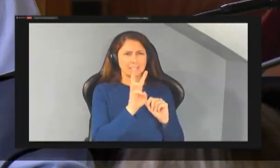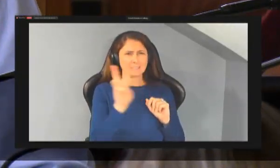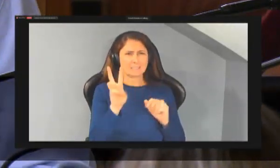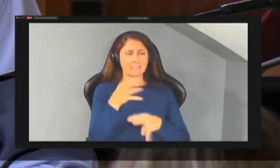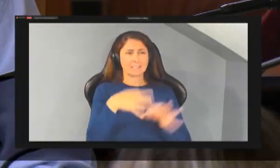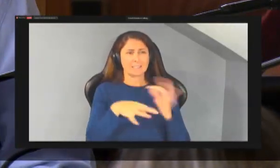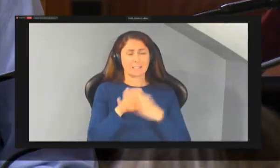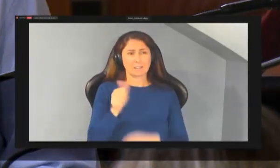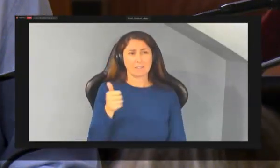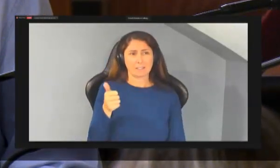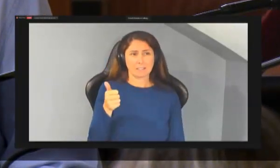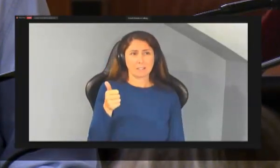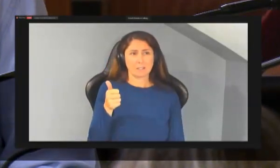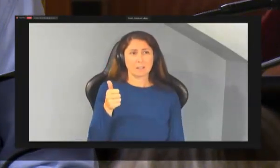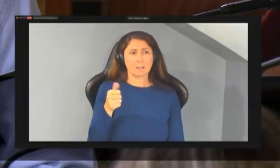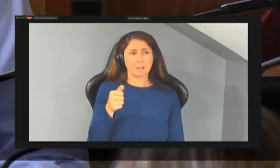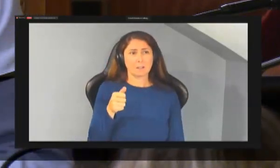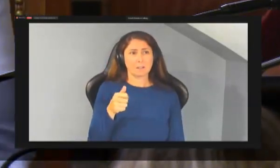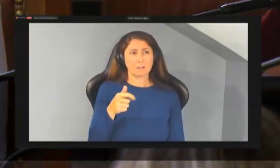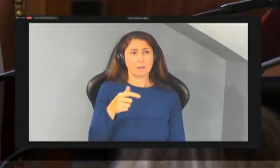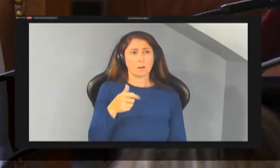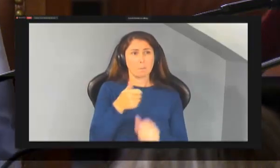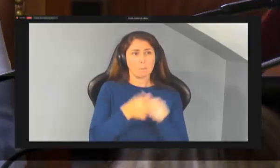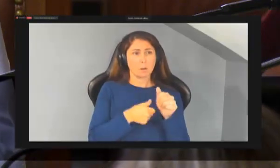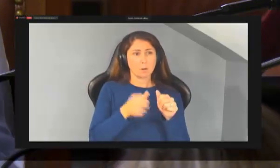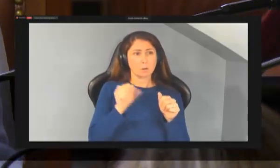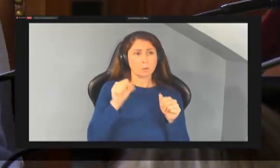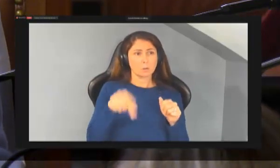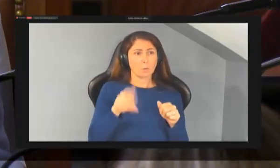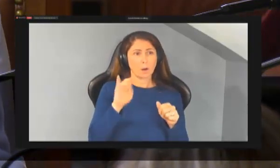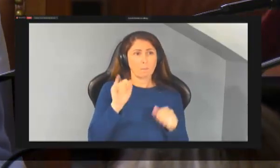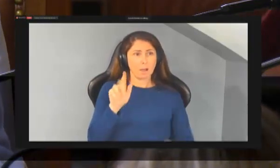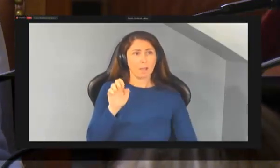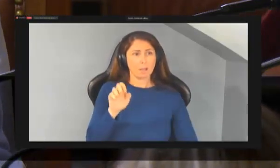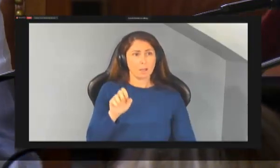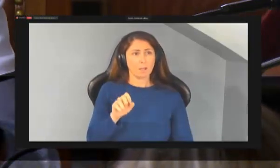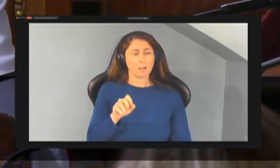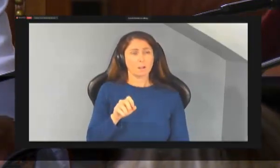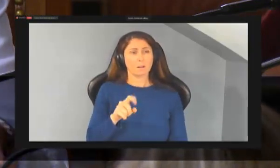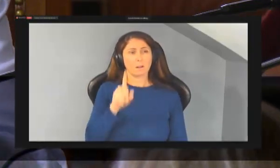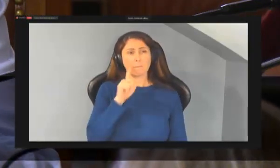that it was supposed to be. I can give you this. Per square acre? For the park